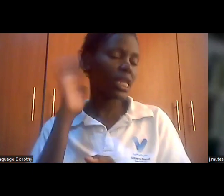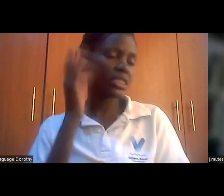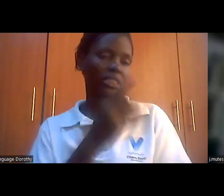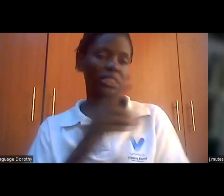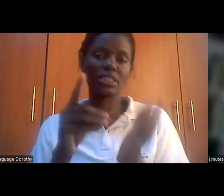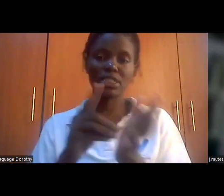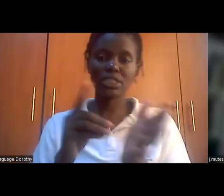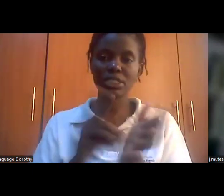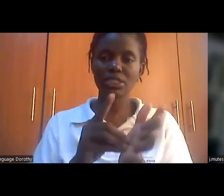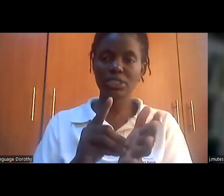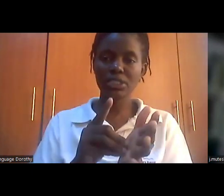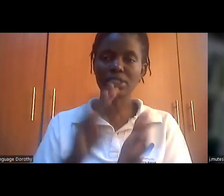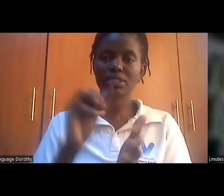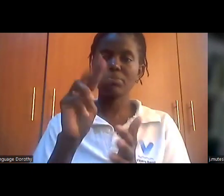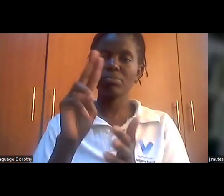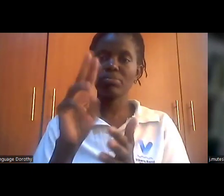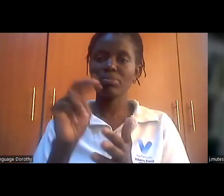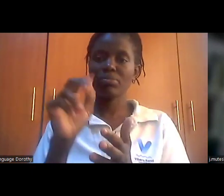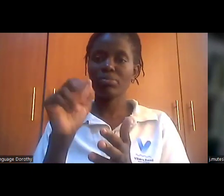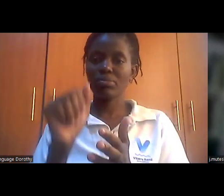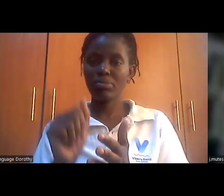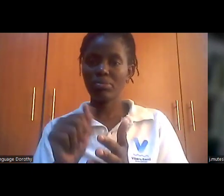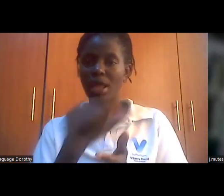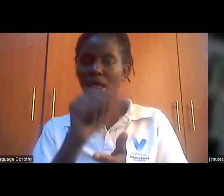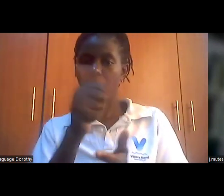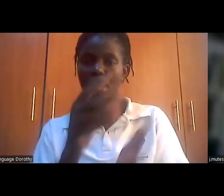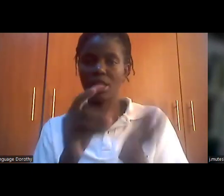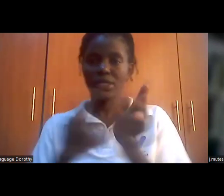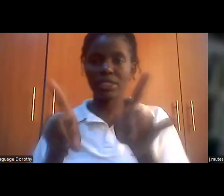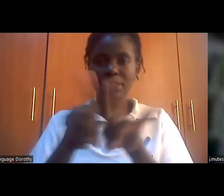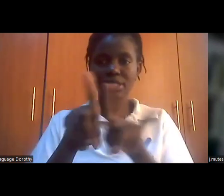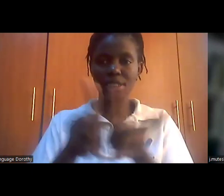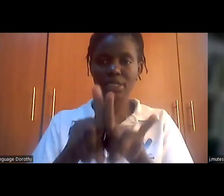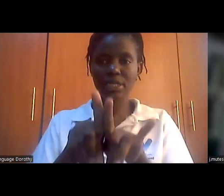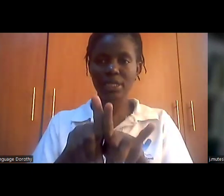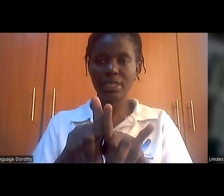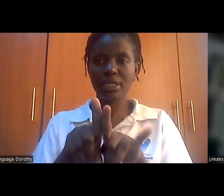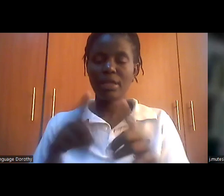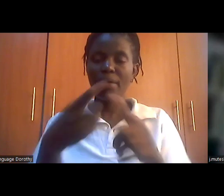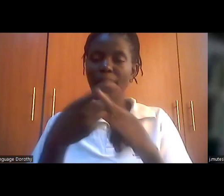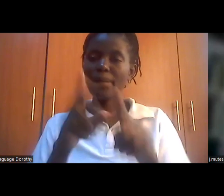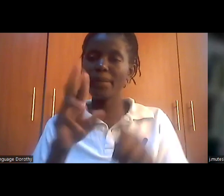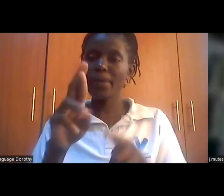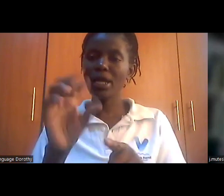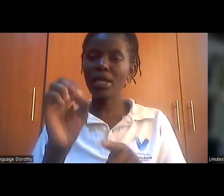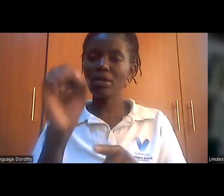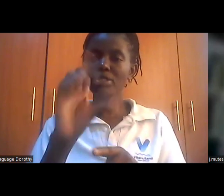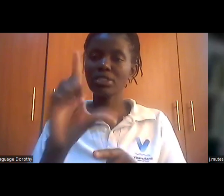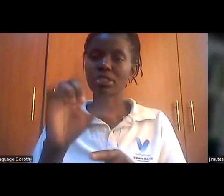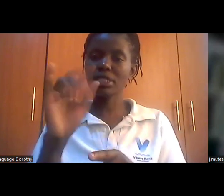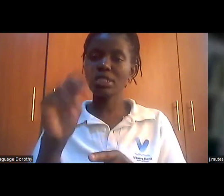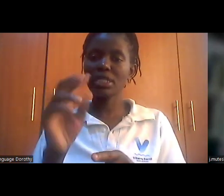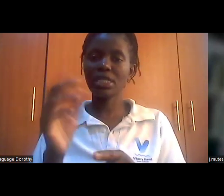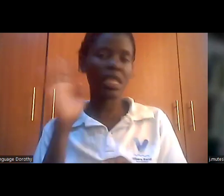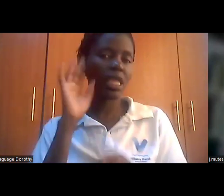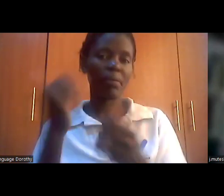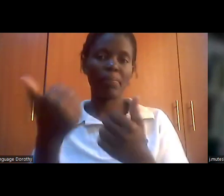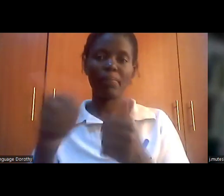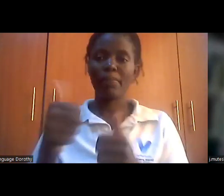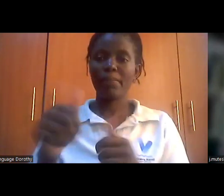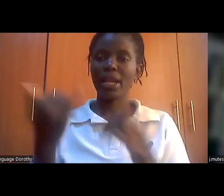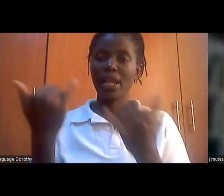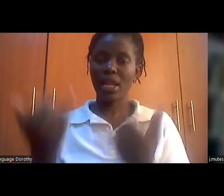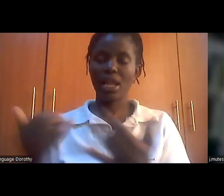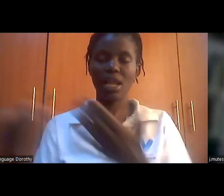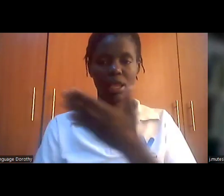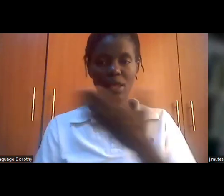we didn't get a chance to listen to Rosalind, but I would like to invite Frida Nyaga, who's the Acting Executive Director